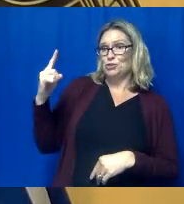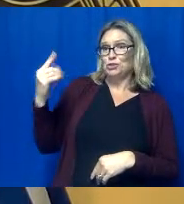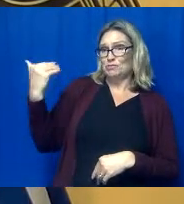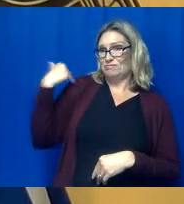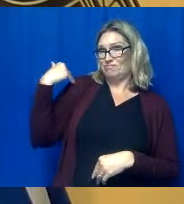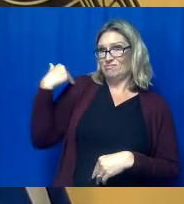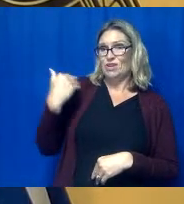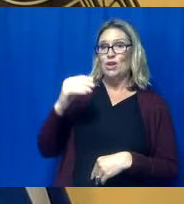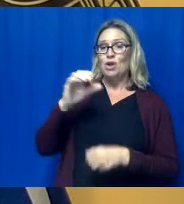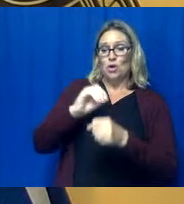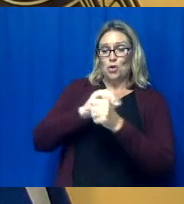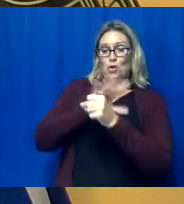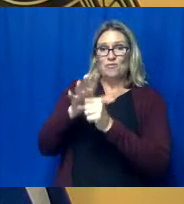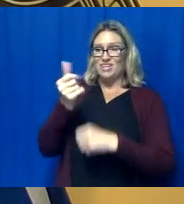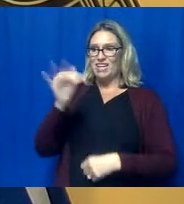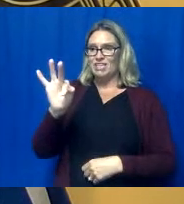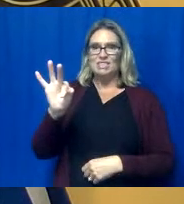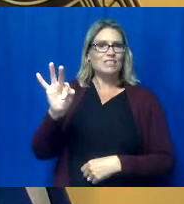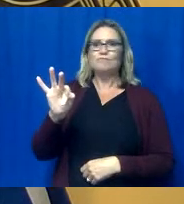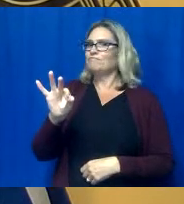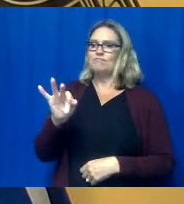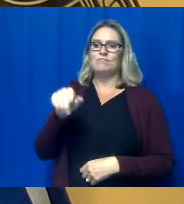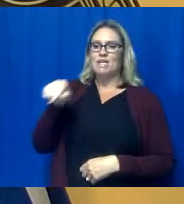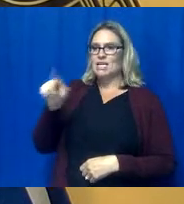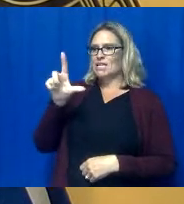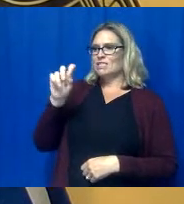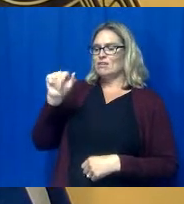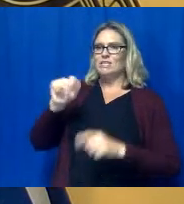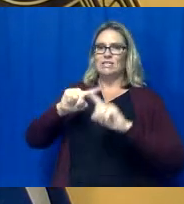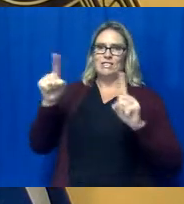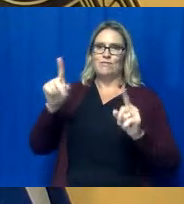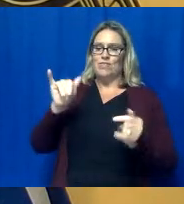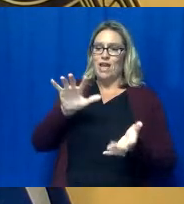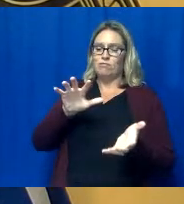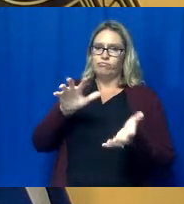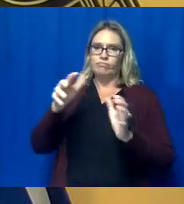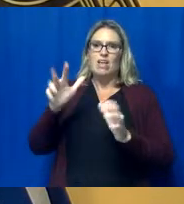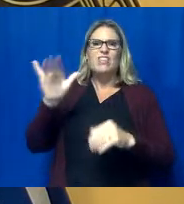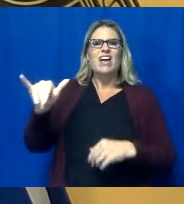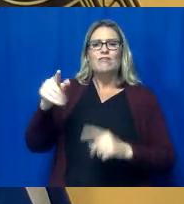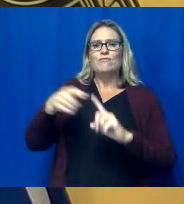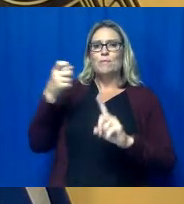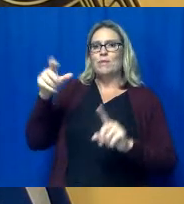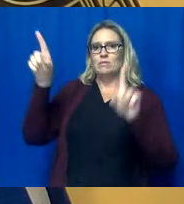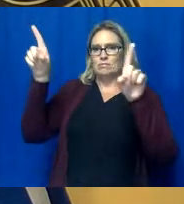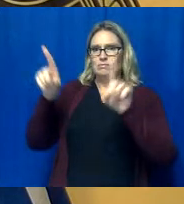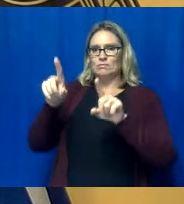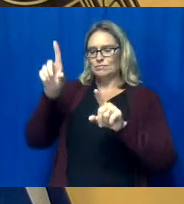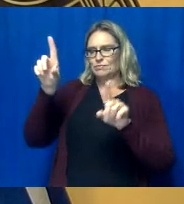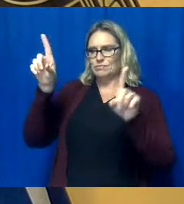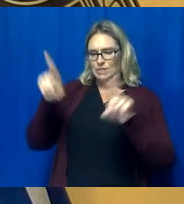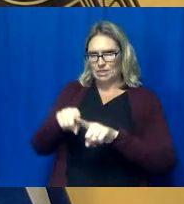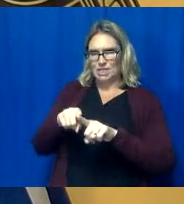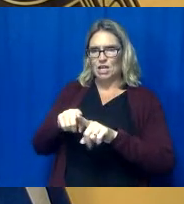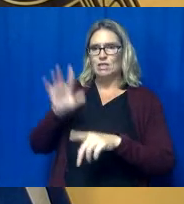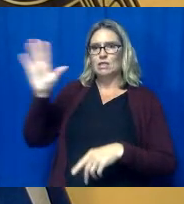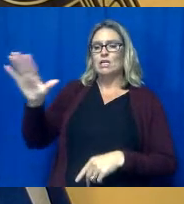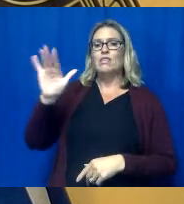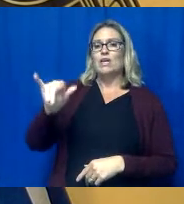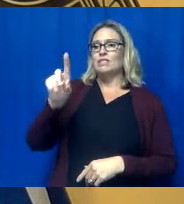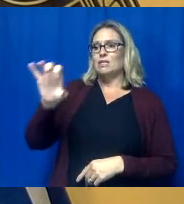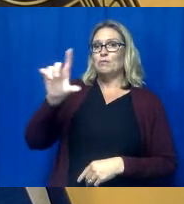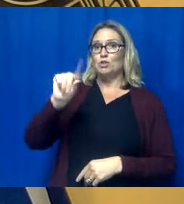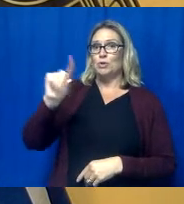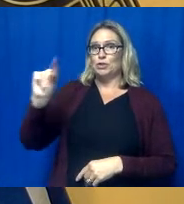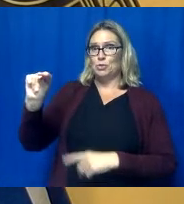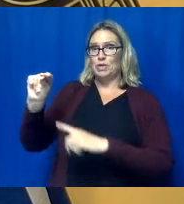ago. Delta was first identified in India in December of 2020, and since then it has